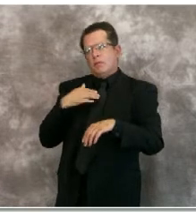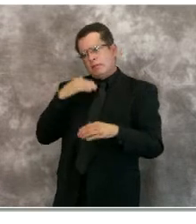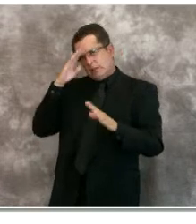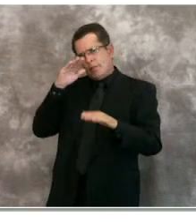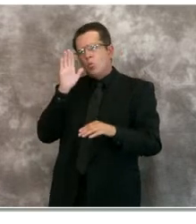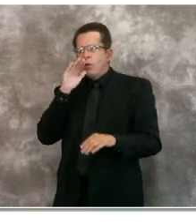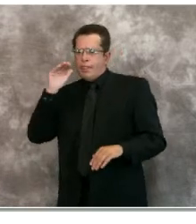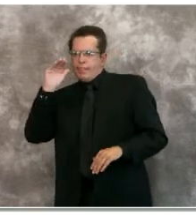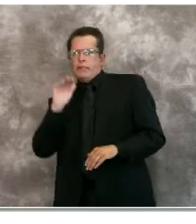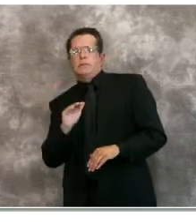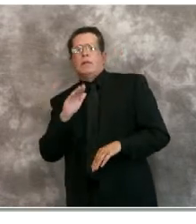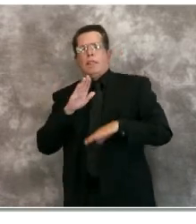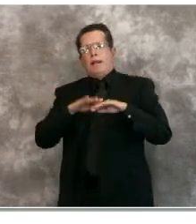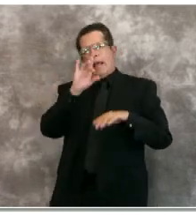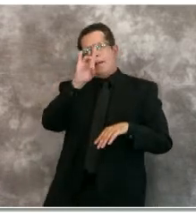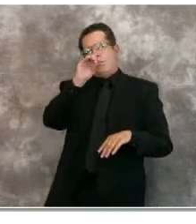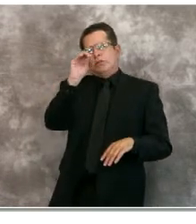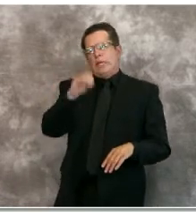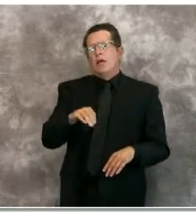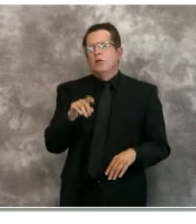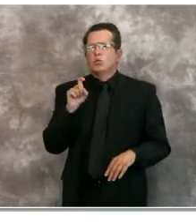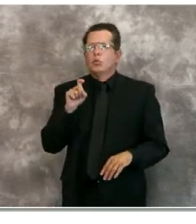8%. Next slide.